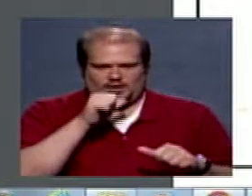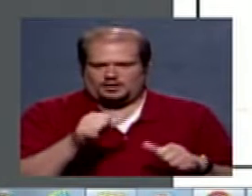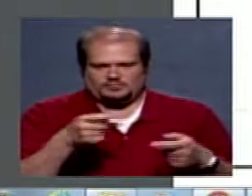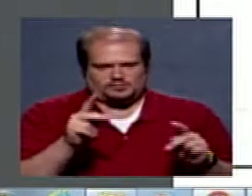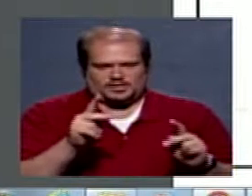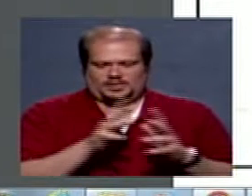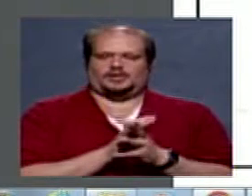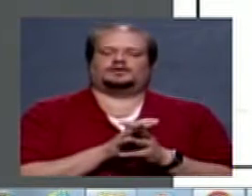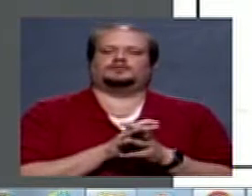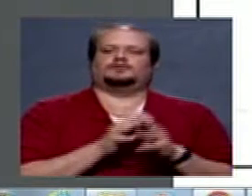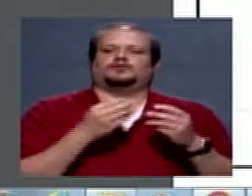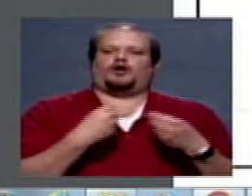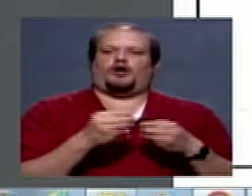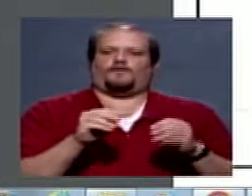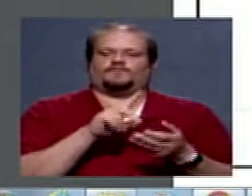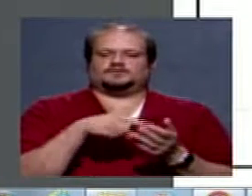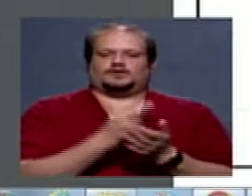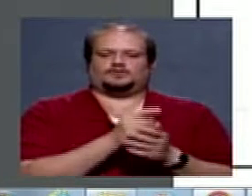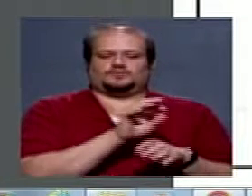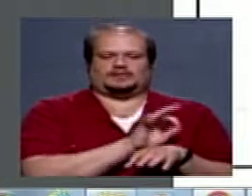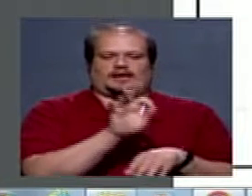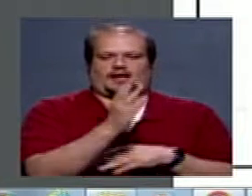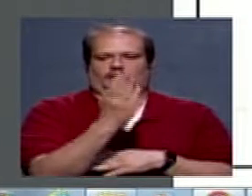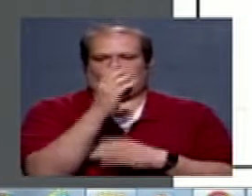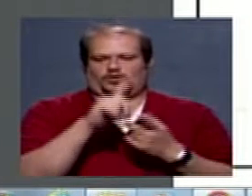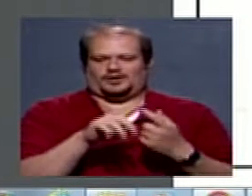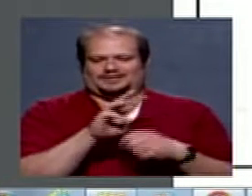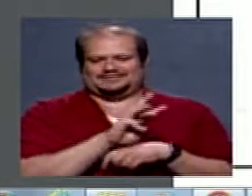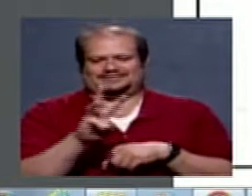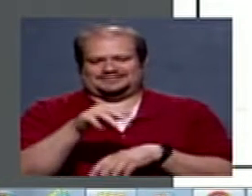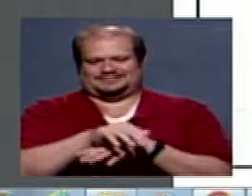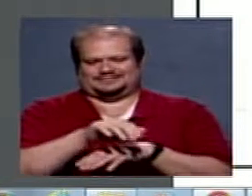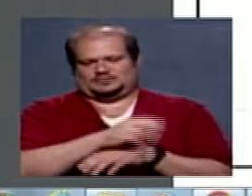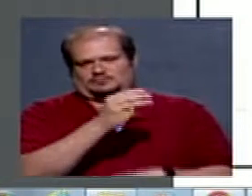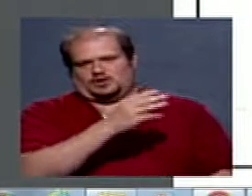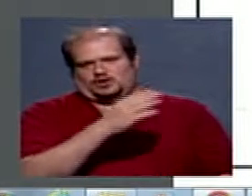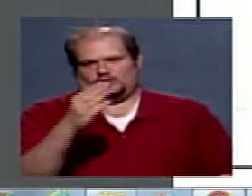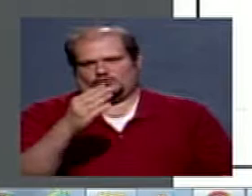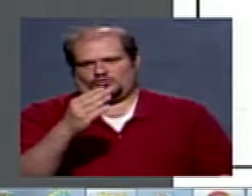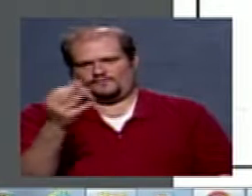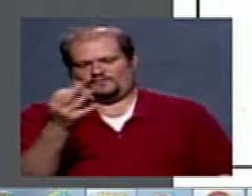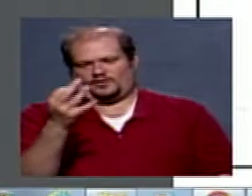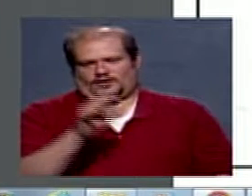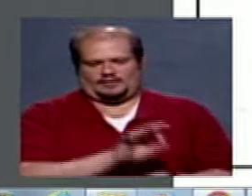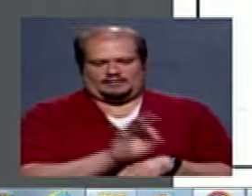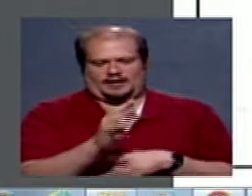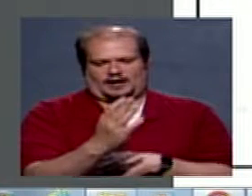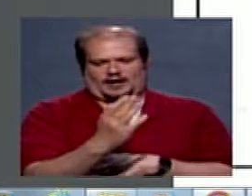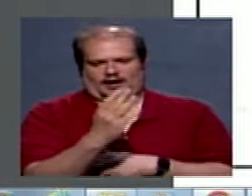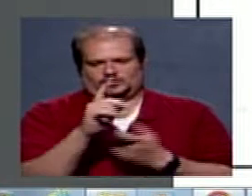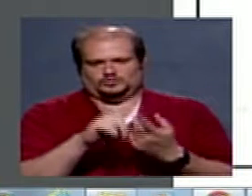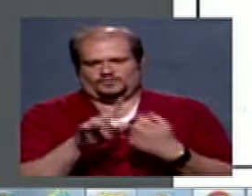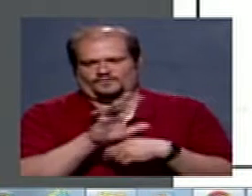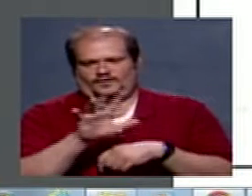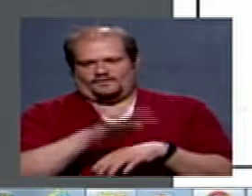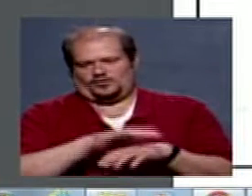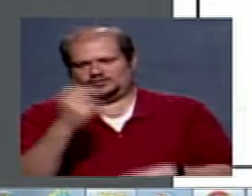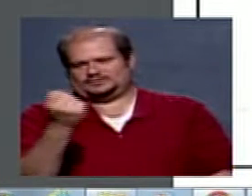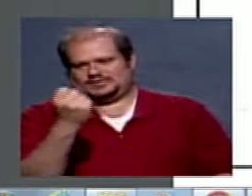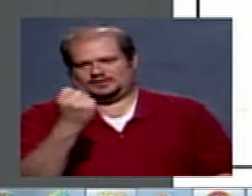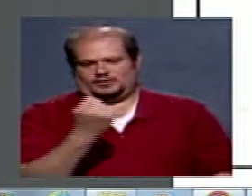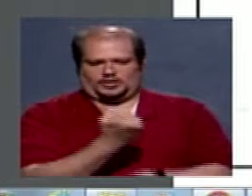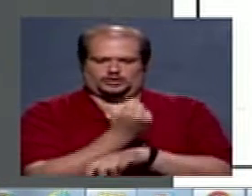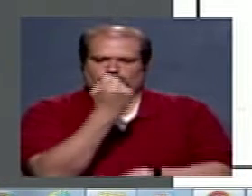permitted. Office hours are 9 a.m. to 6 p.m. Monday through Friday, and 9 a.m. to 5 on Saturdays, noon to